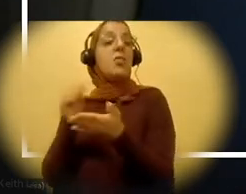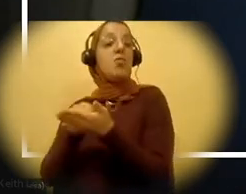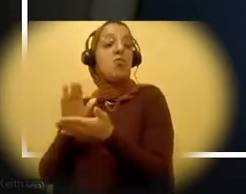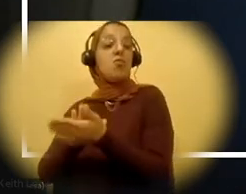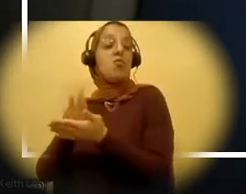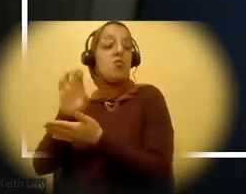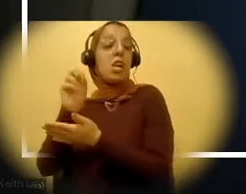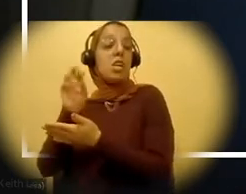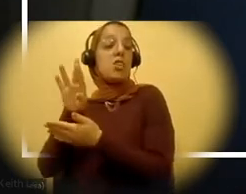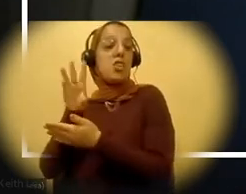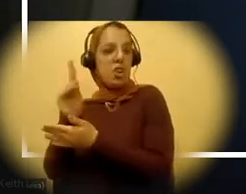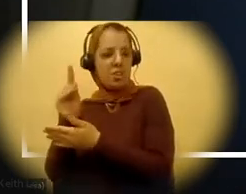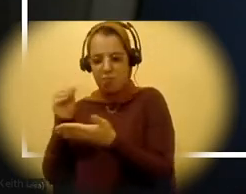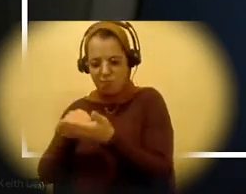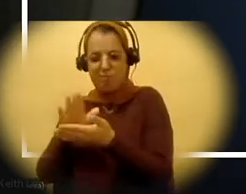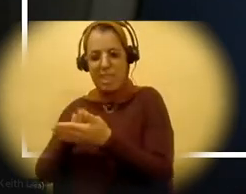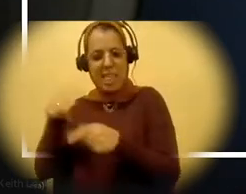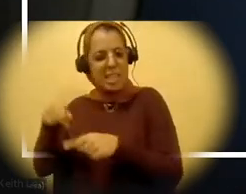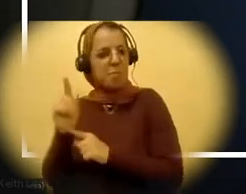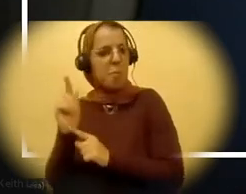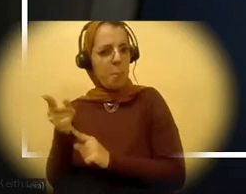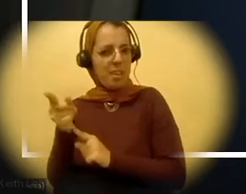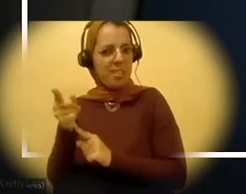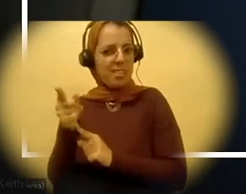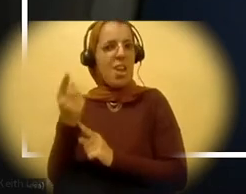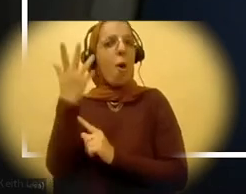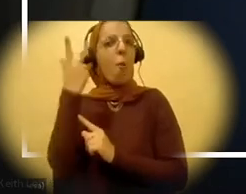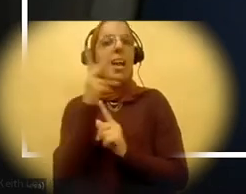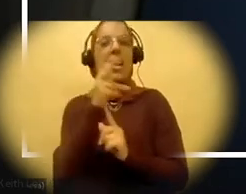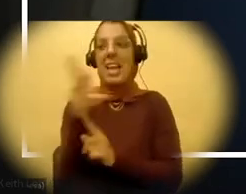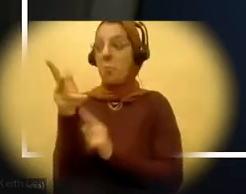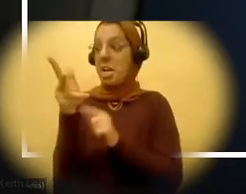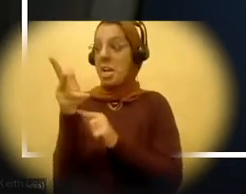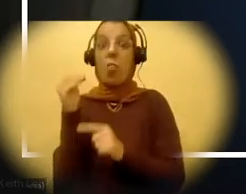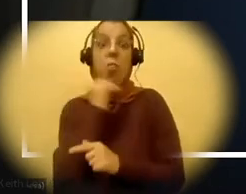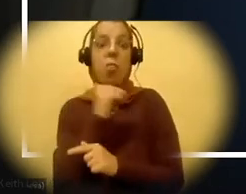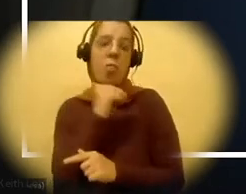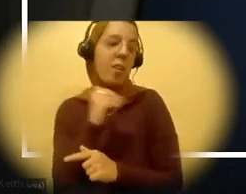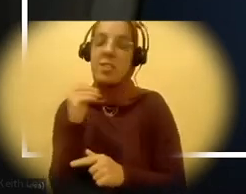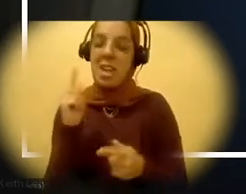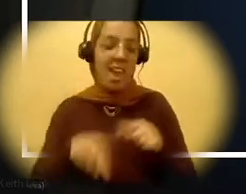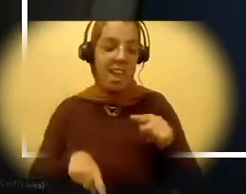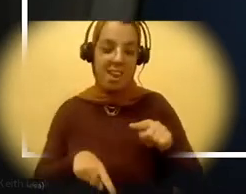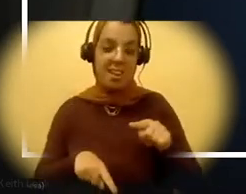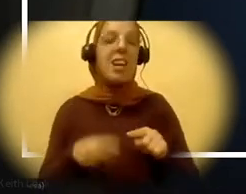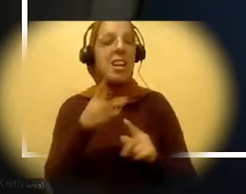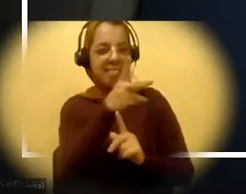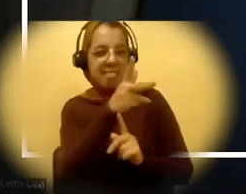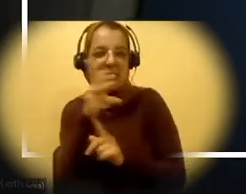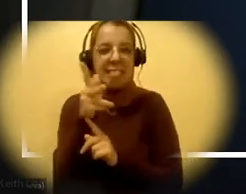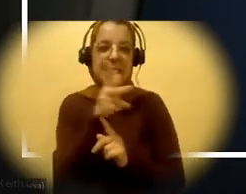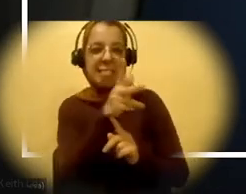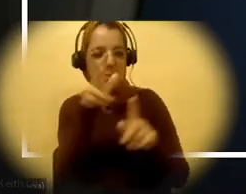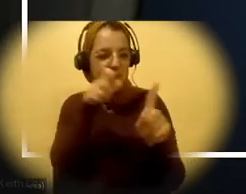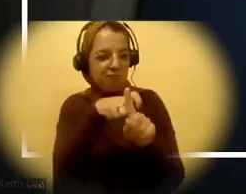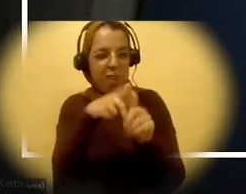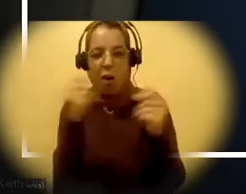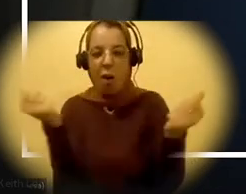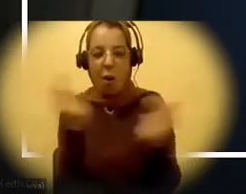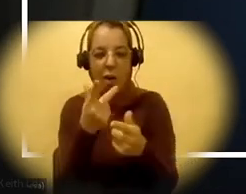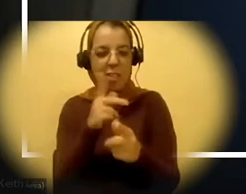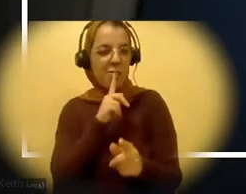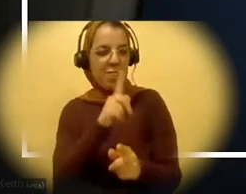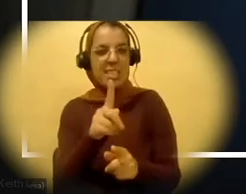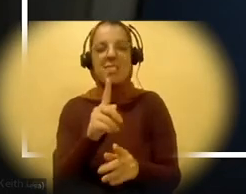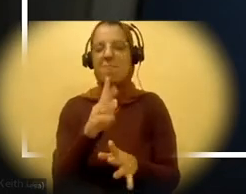this moment. Because you know, the camera doesn't lie; it picks up everything and it tells the truth.